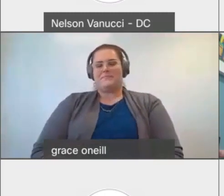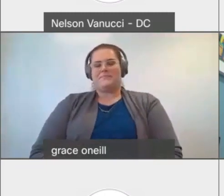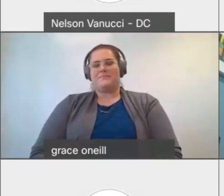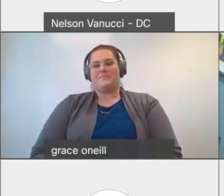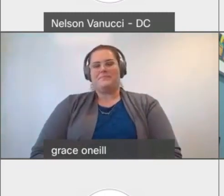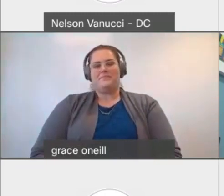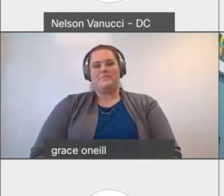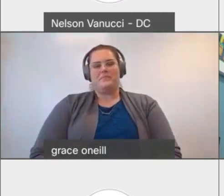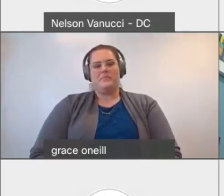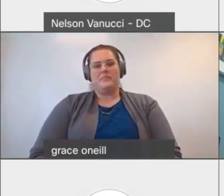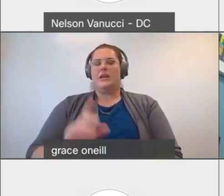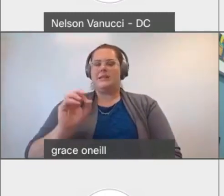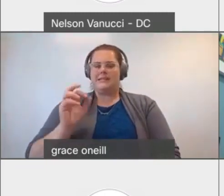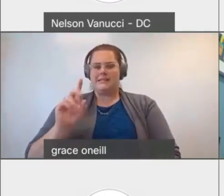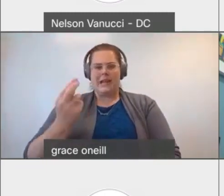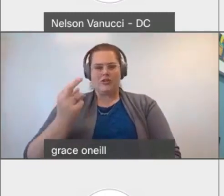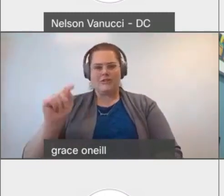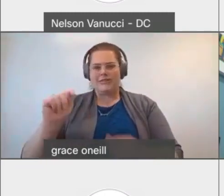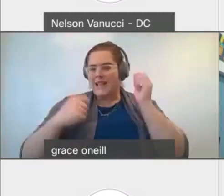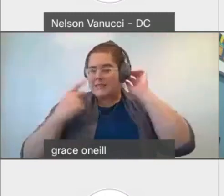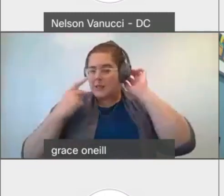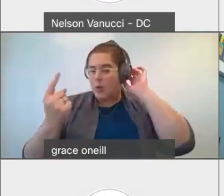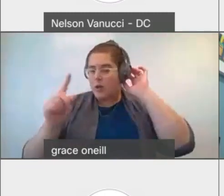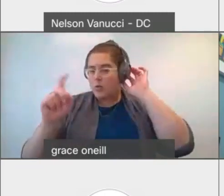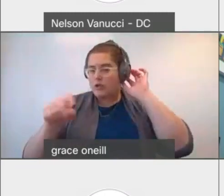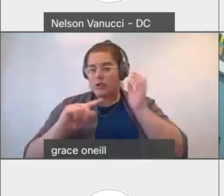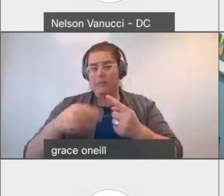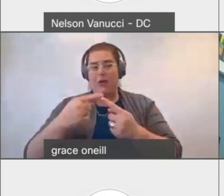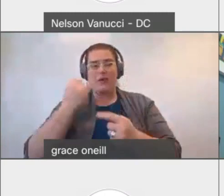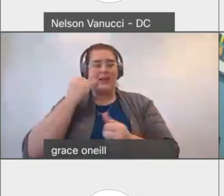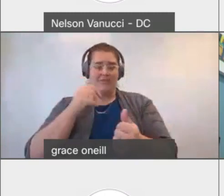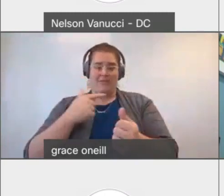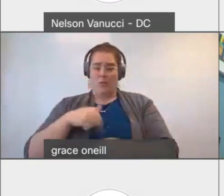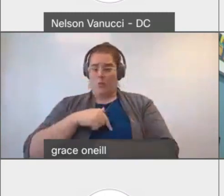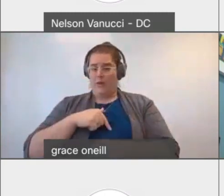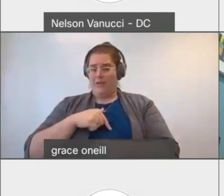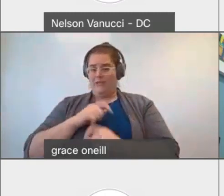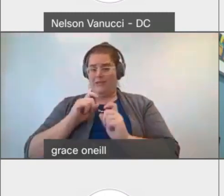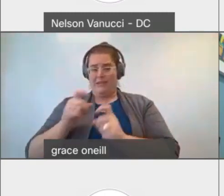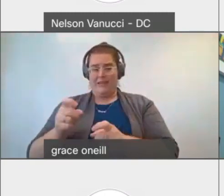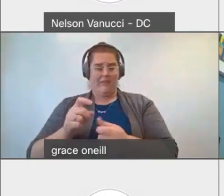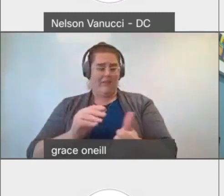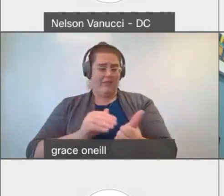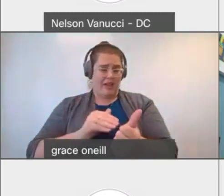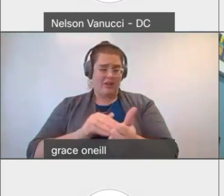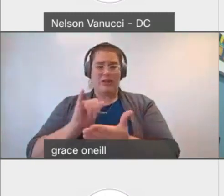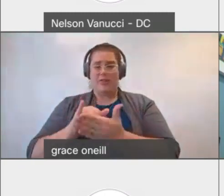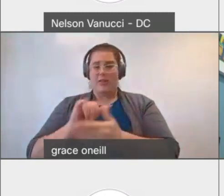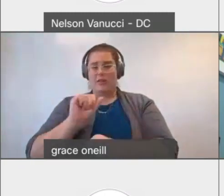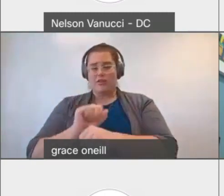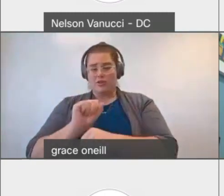Thanks. I see there's one question real quick about, do you employ physicians on a full-time basis, and is this their only